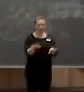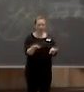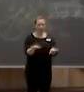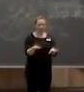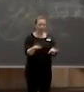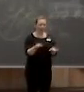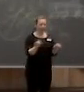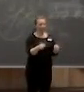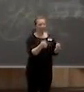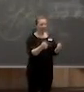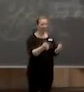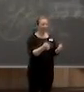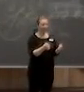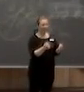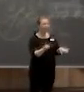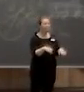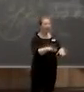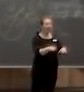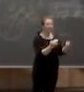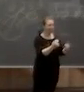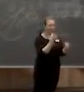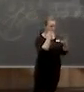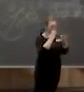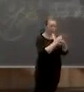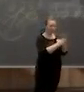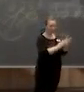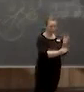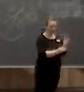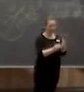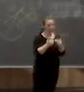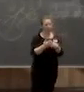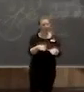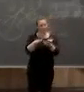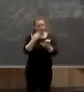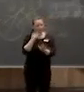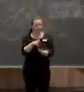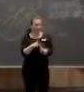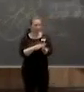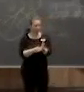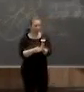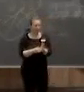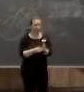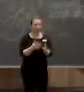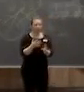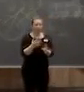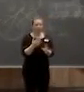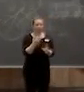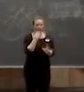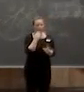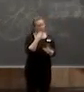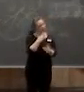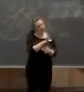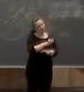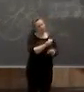just results that's in focus in many companies. Why do you think it is so? Why don't all